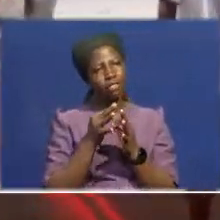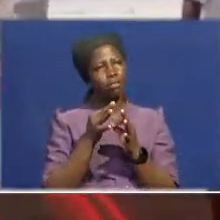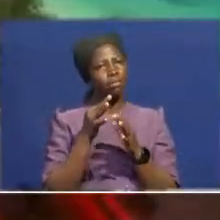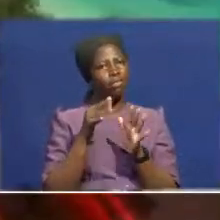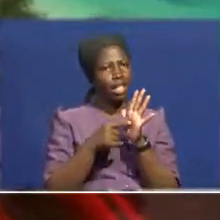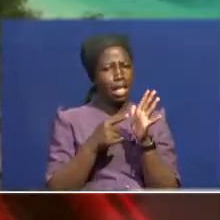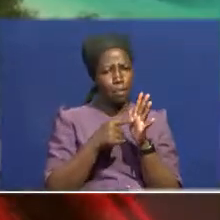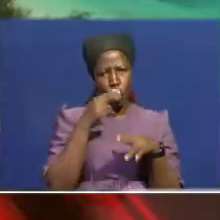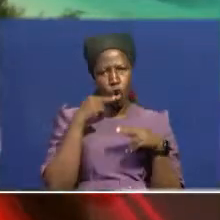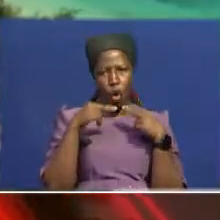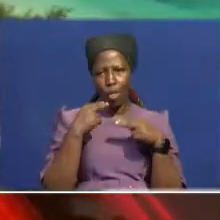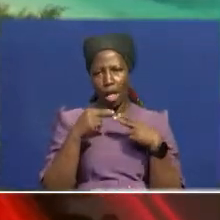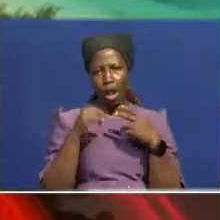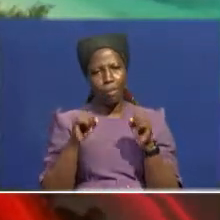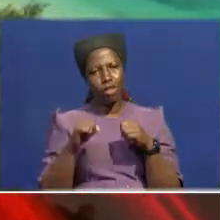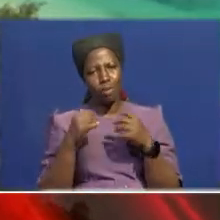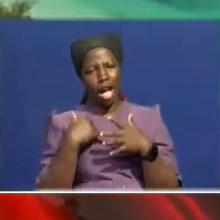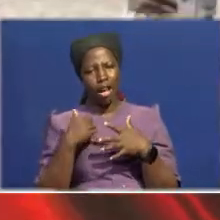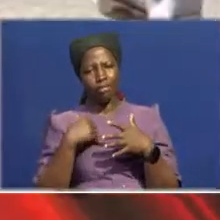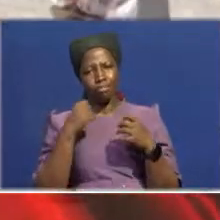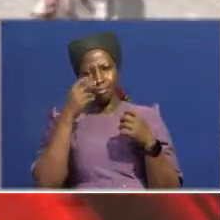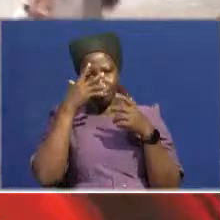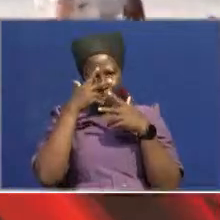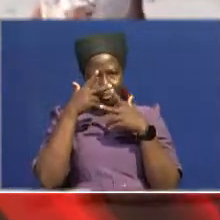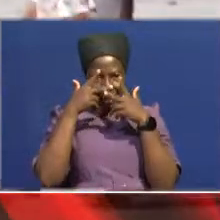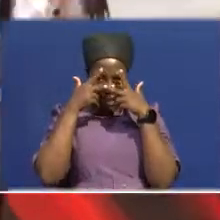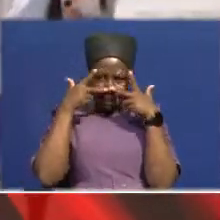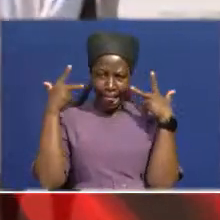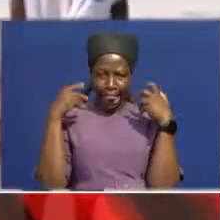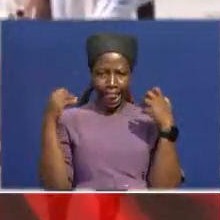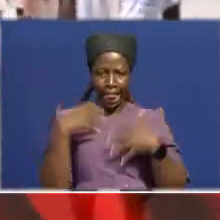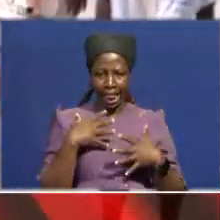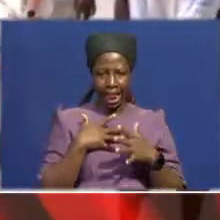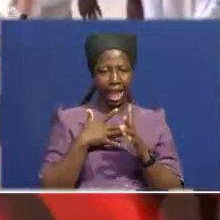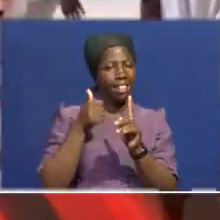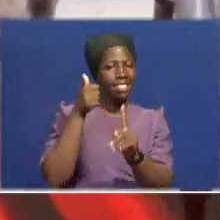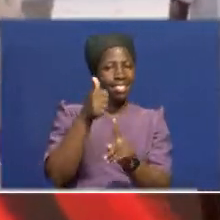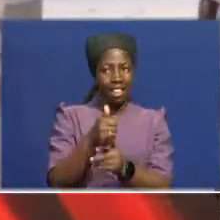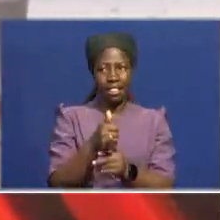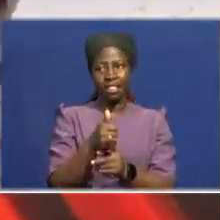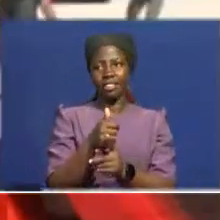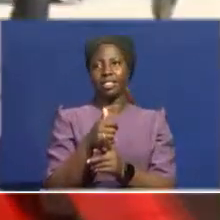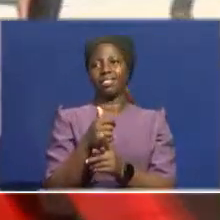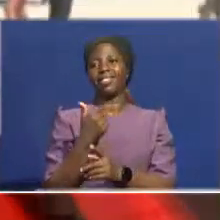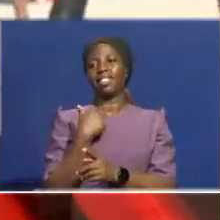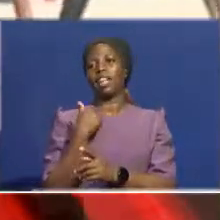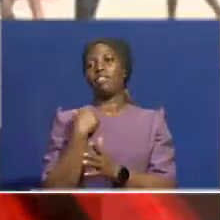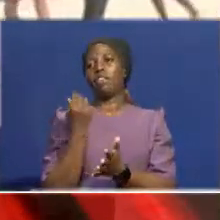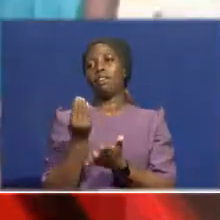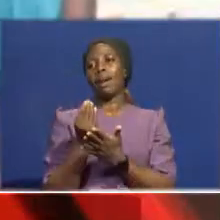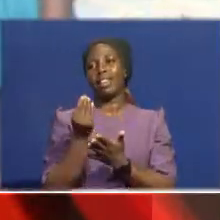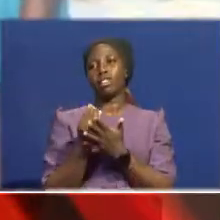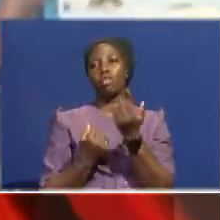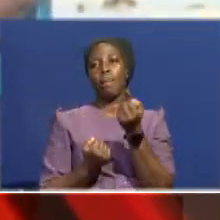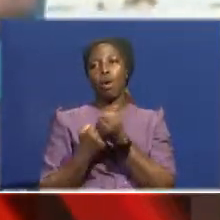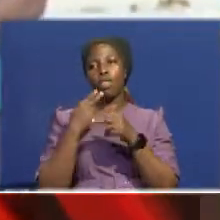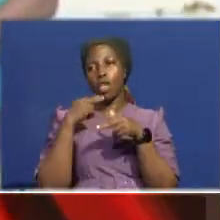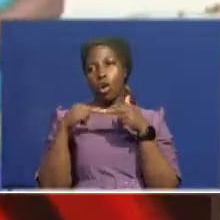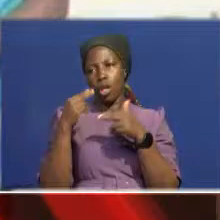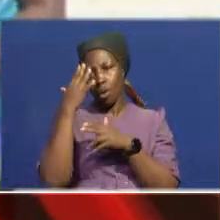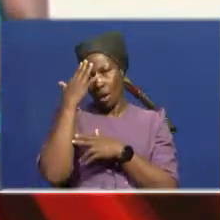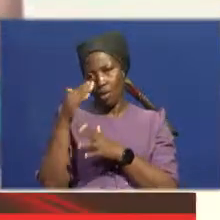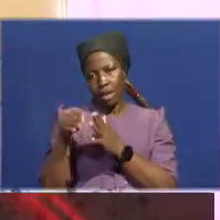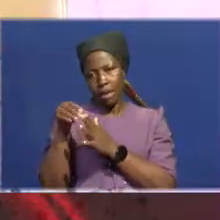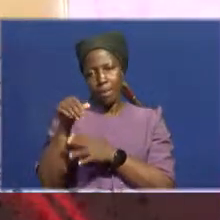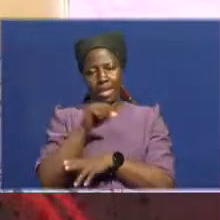happens, there's a fund to cushion hotels. Mm-hmm. Also, because we pay staff. If we don't have money, we can't pay them. So if we